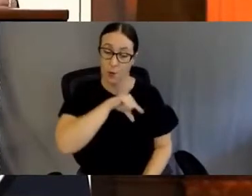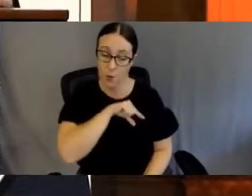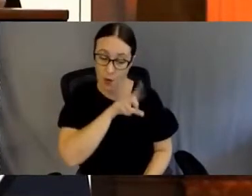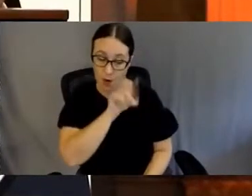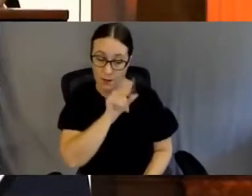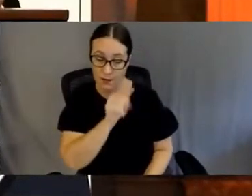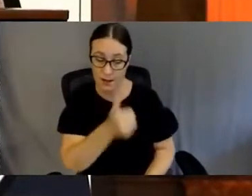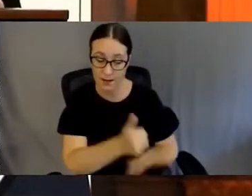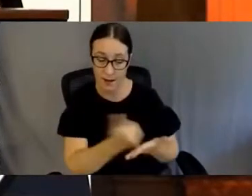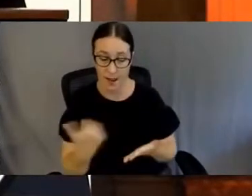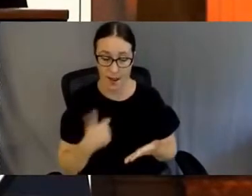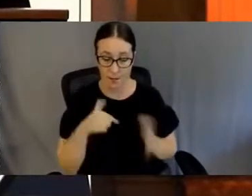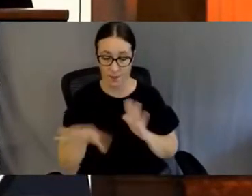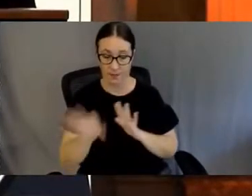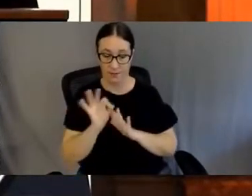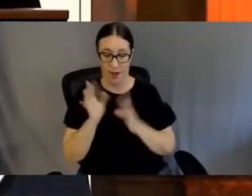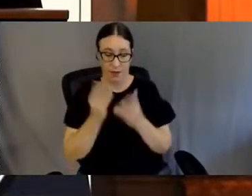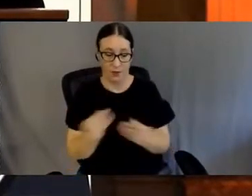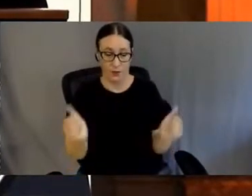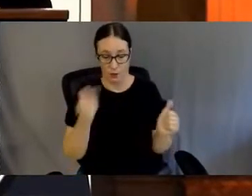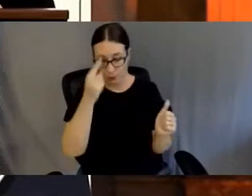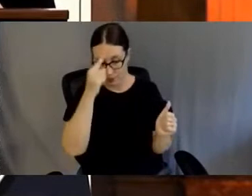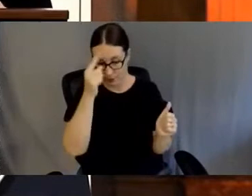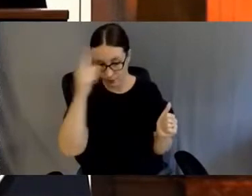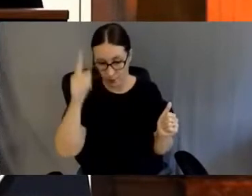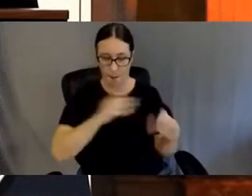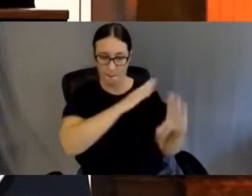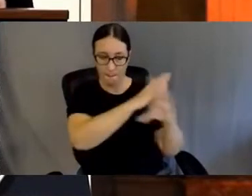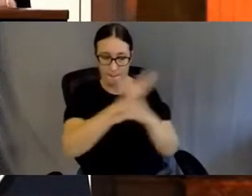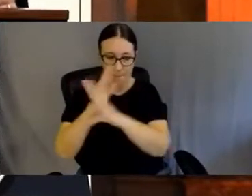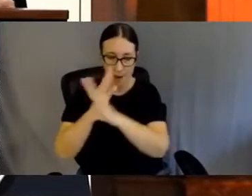the solutions to break down the barriers to the